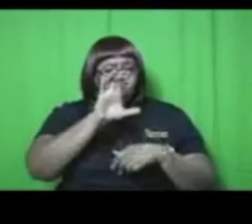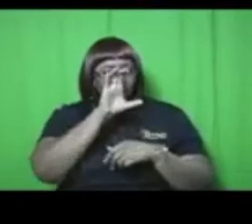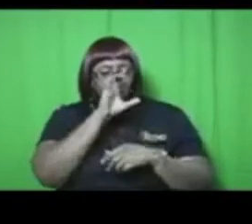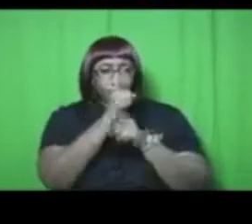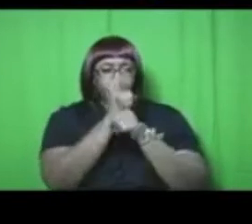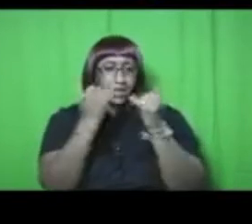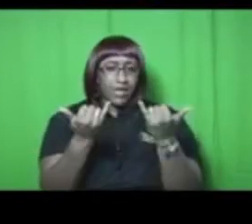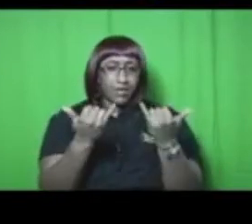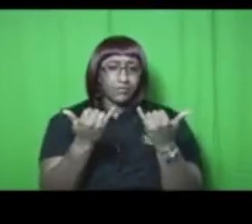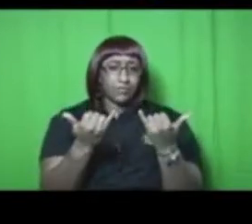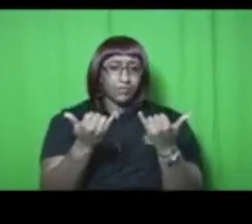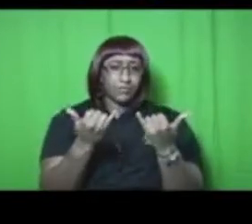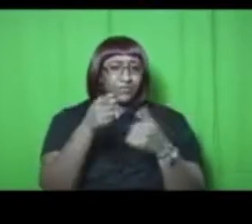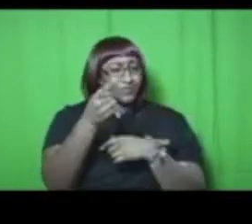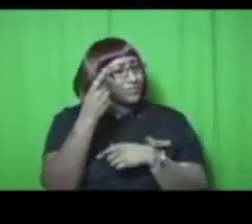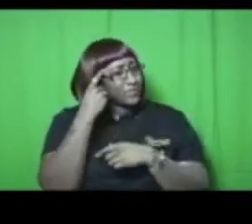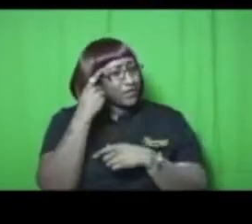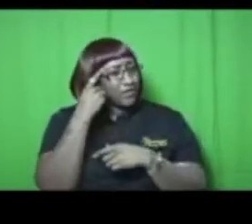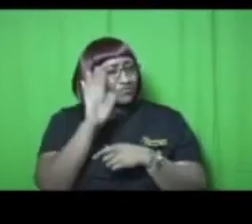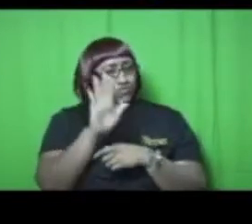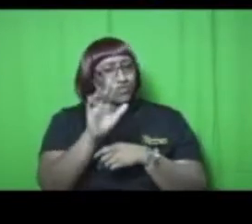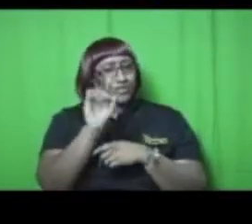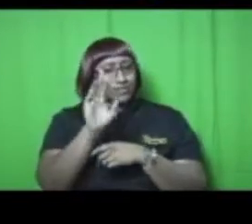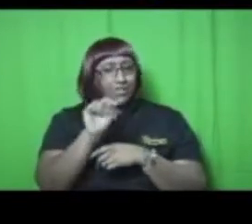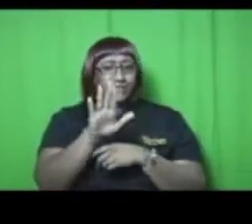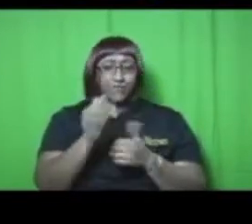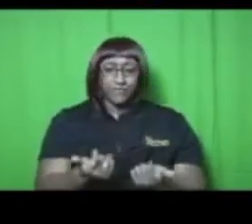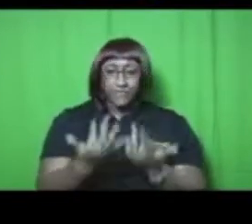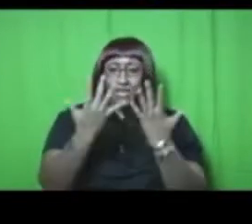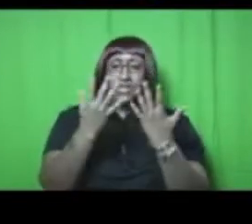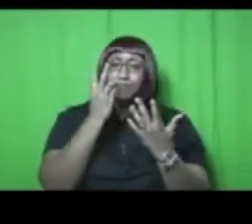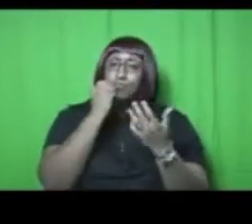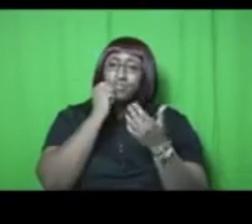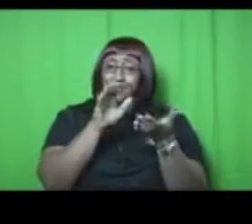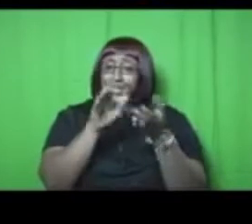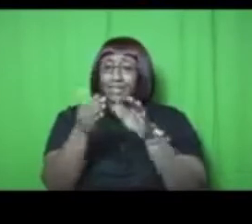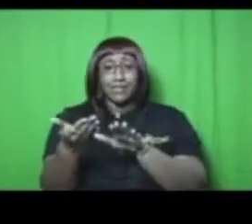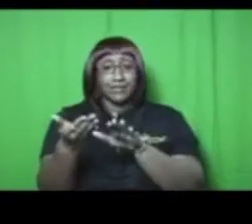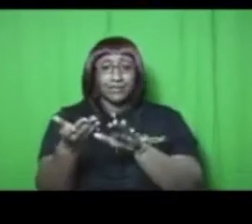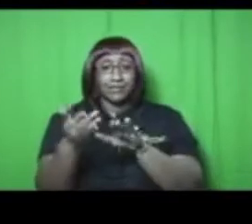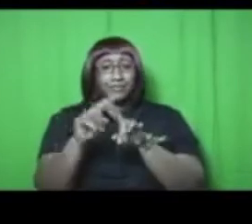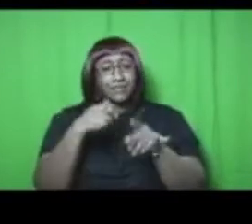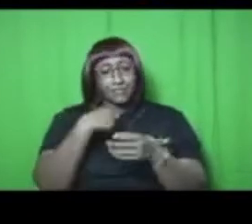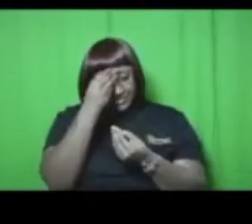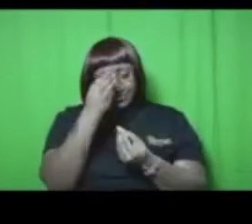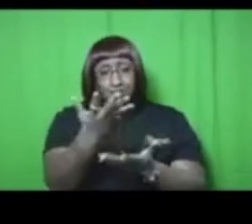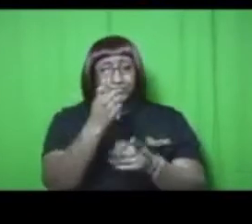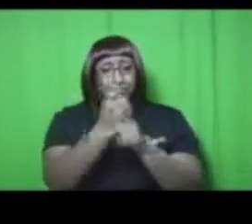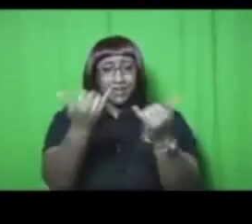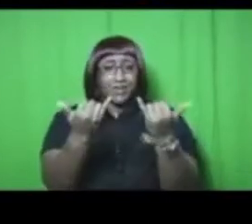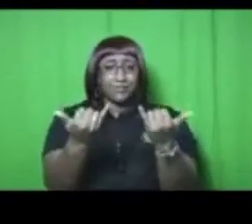me right now, you thought that your gift, your flame was dead. But I want to tell you right